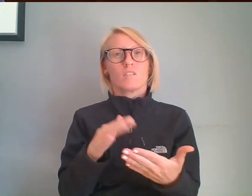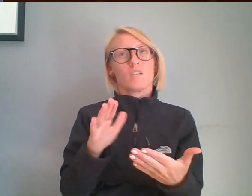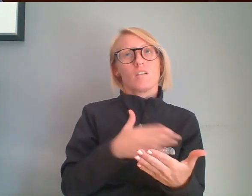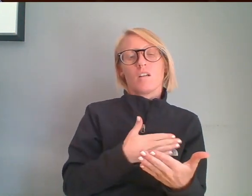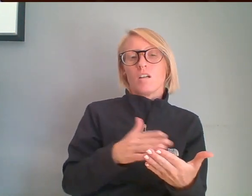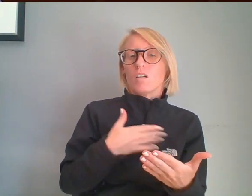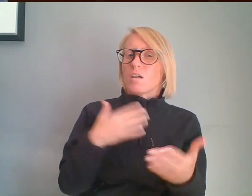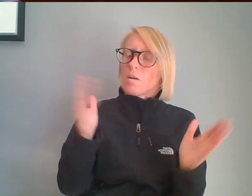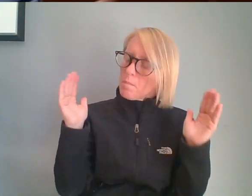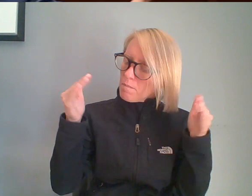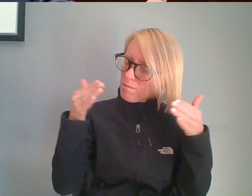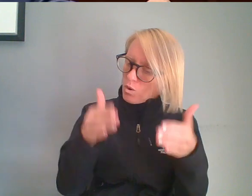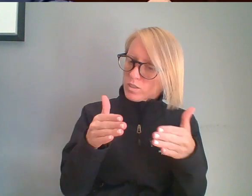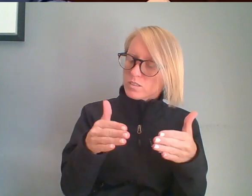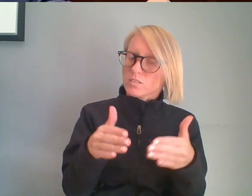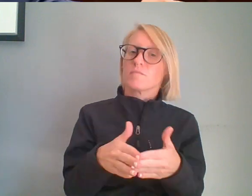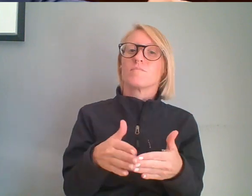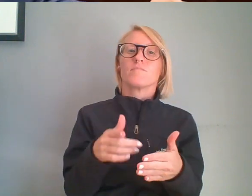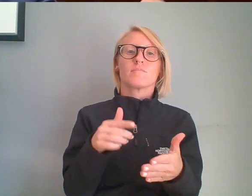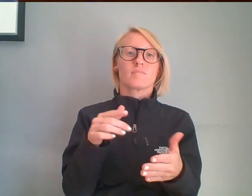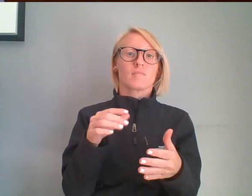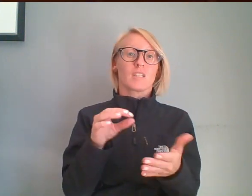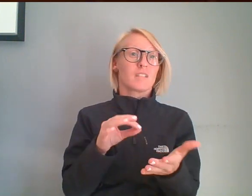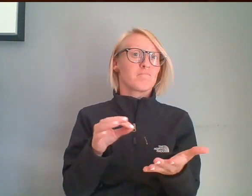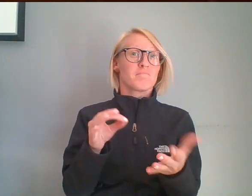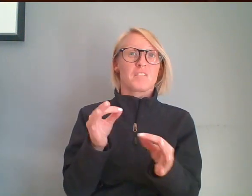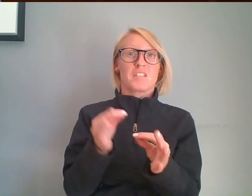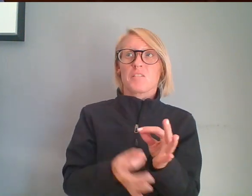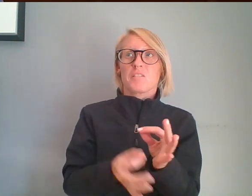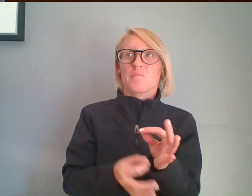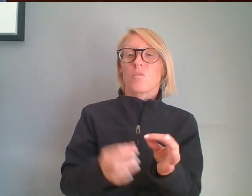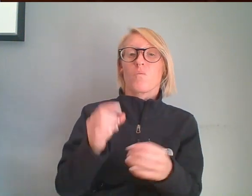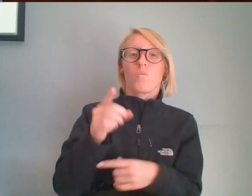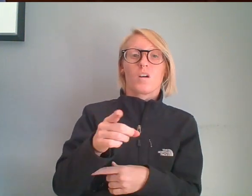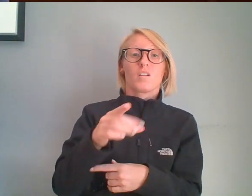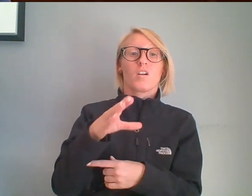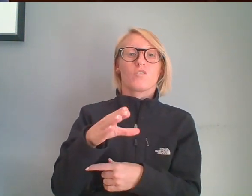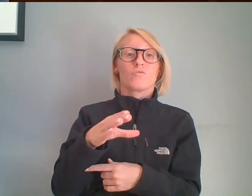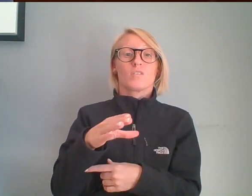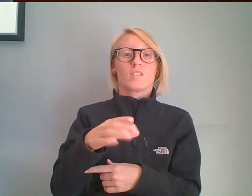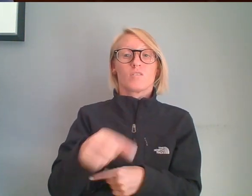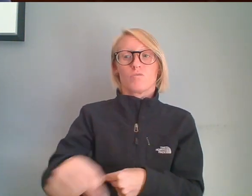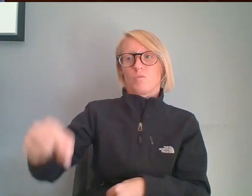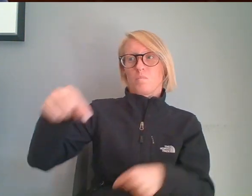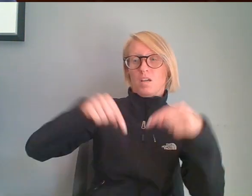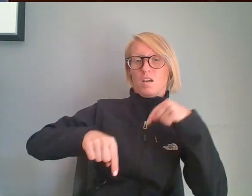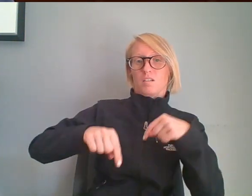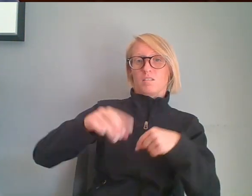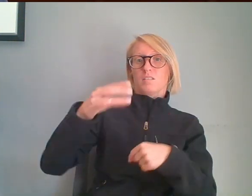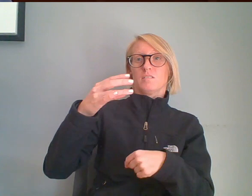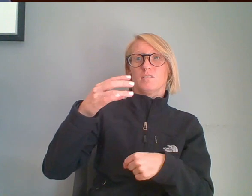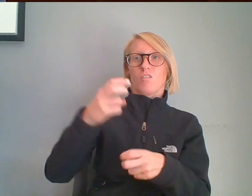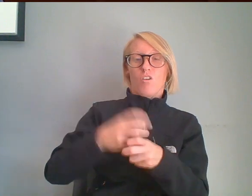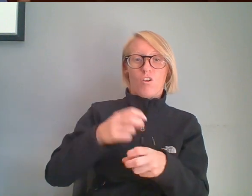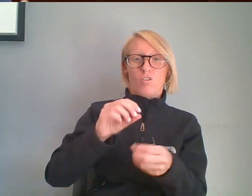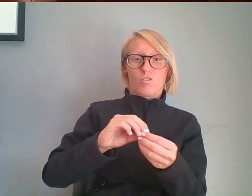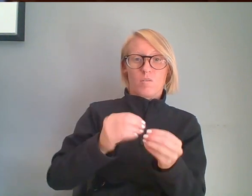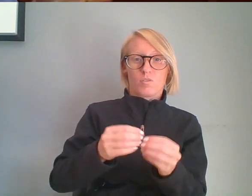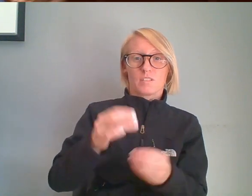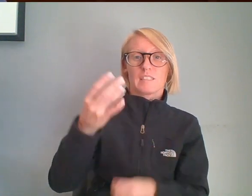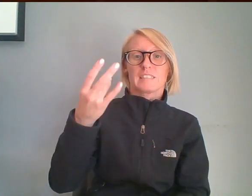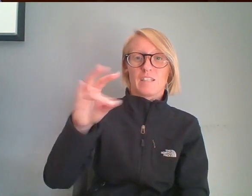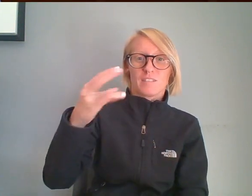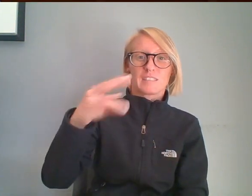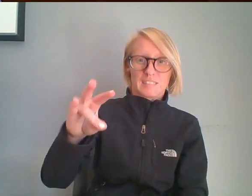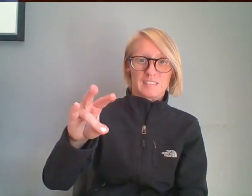moment. You can do things as simple as counting backwards from 100 by tough numbers like 17. I'm gonna pause